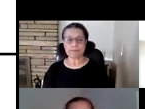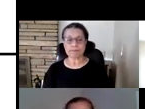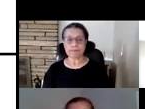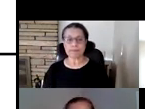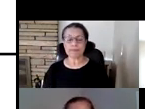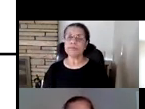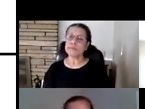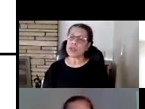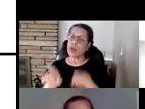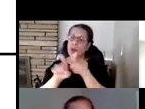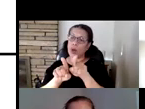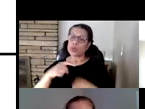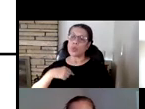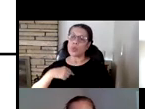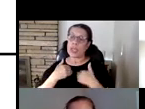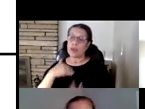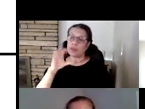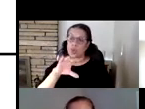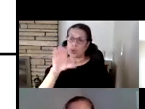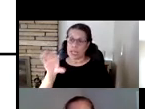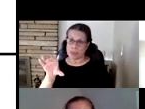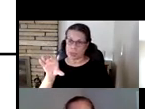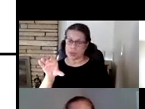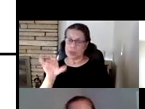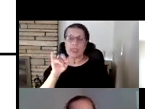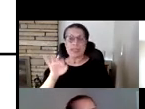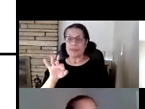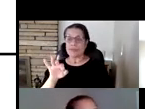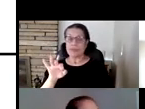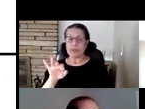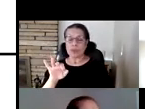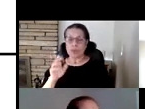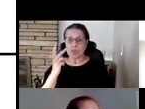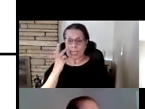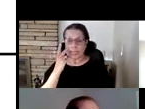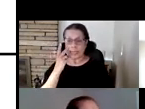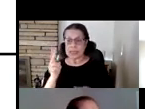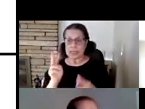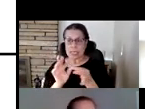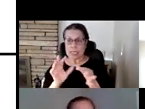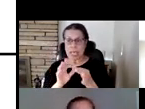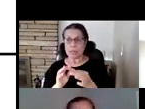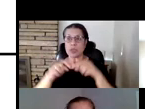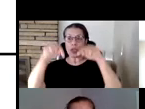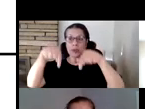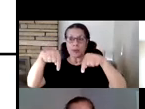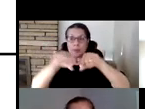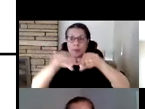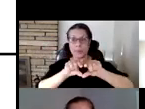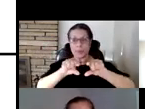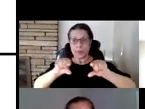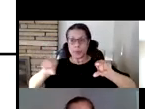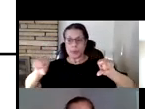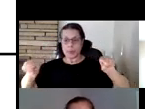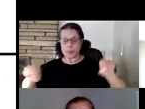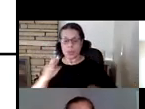We also have closed captions at this meeting. If you do not see the captions, please press the closed caption